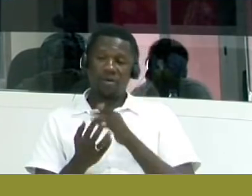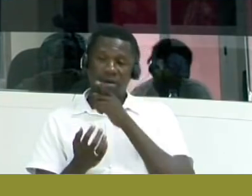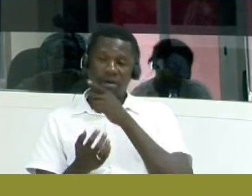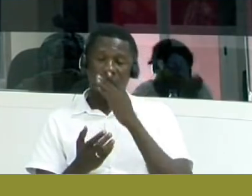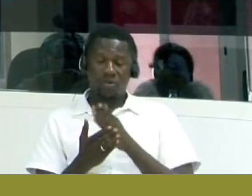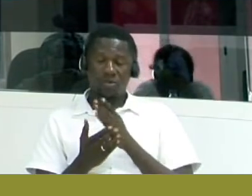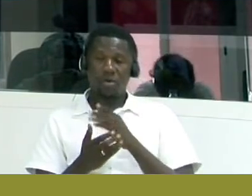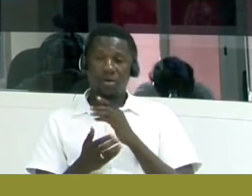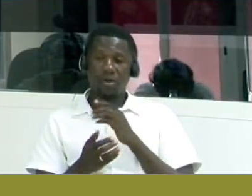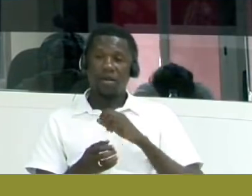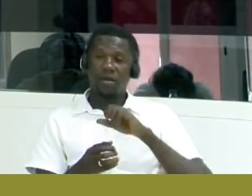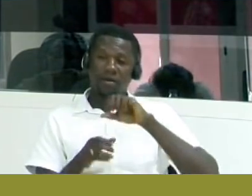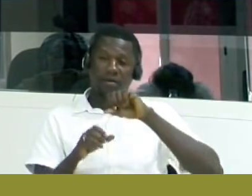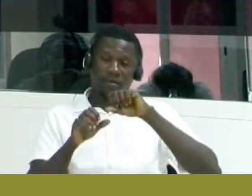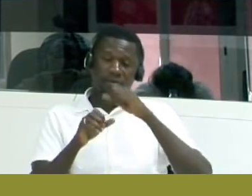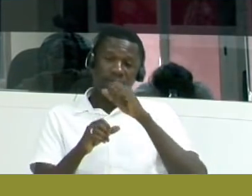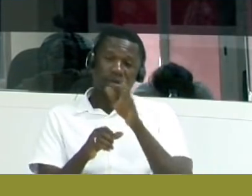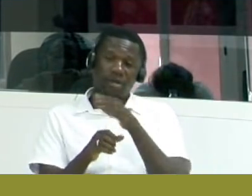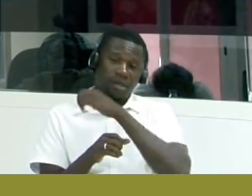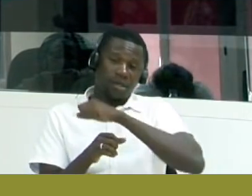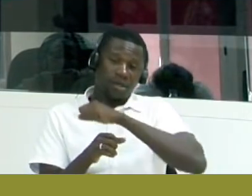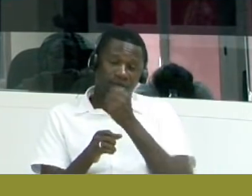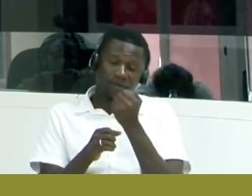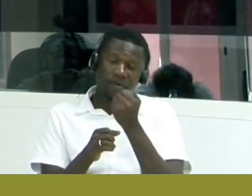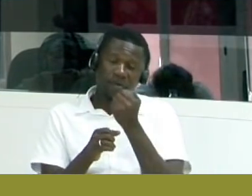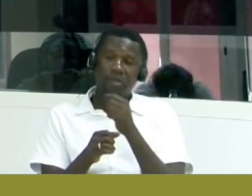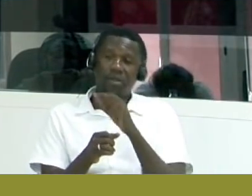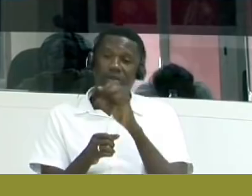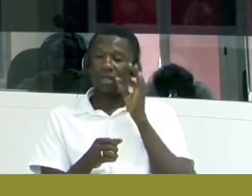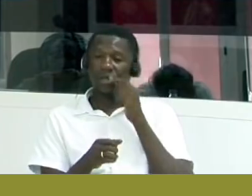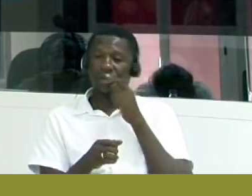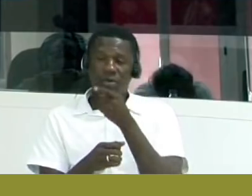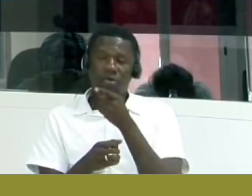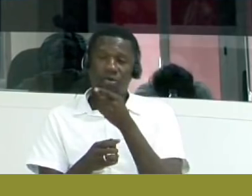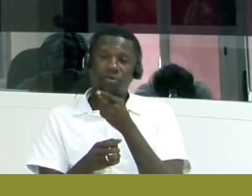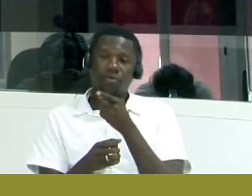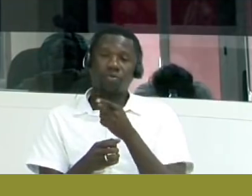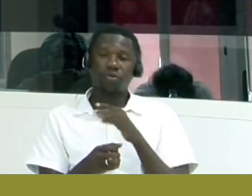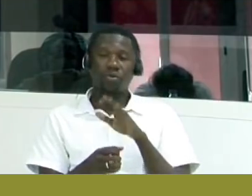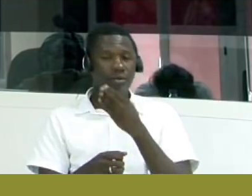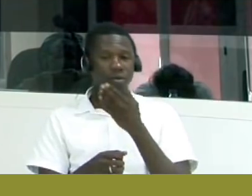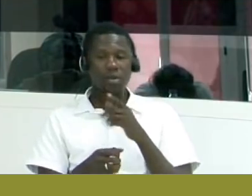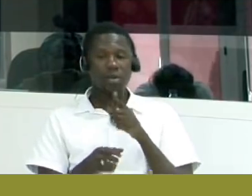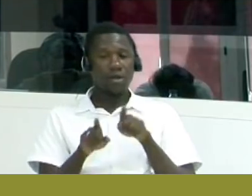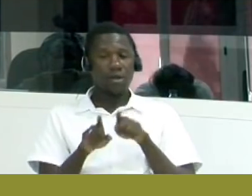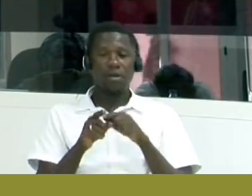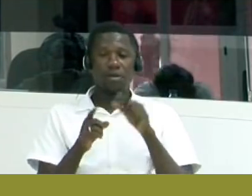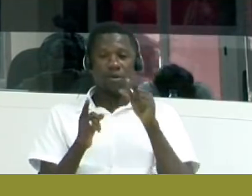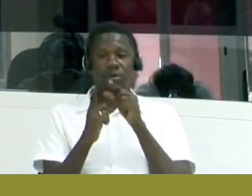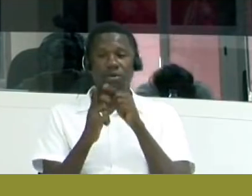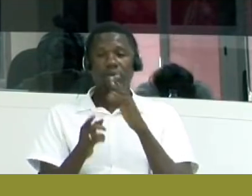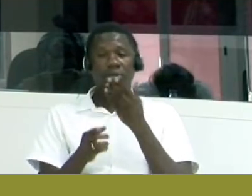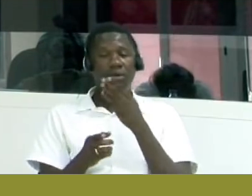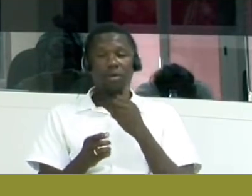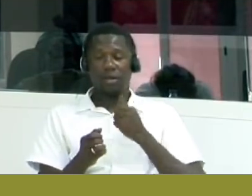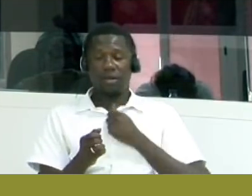by refusing to share those answers with you? Maybe the same word comes into play again. Maybe they were afraid to tell me the